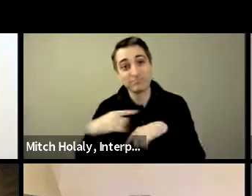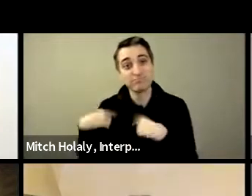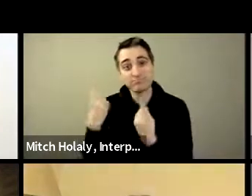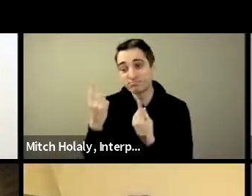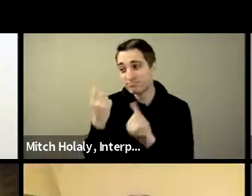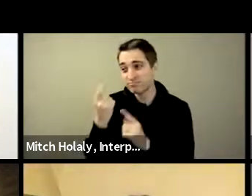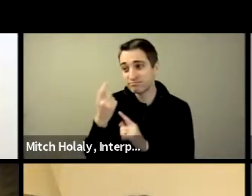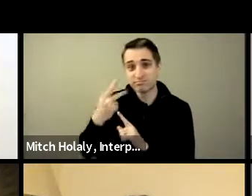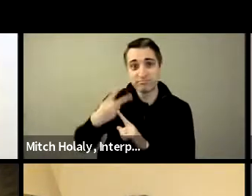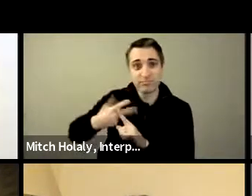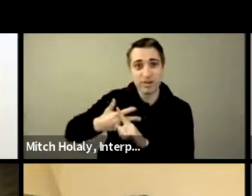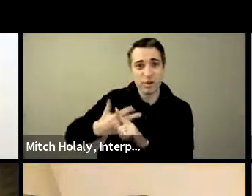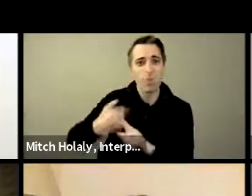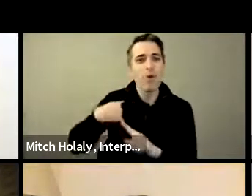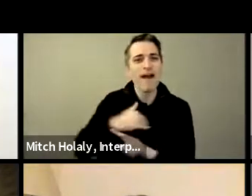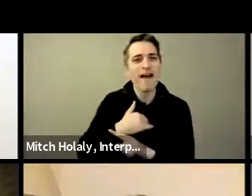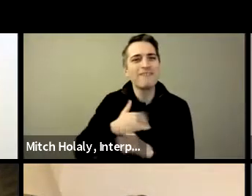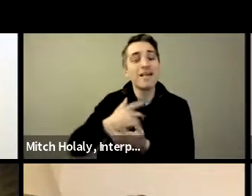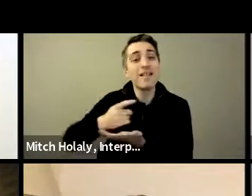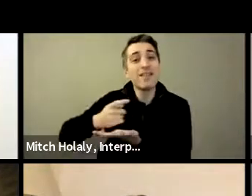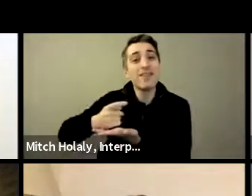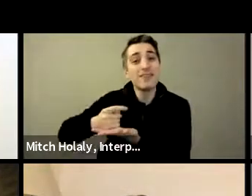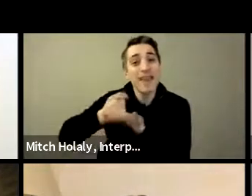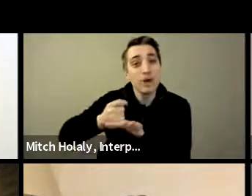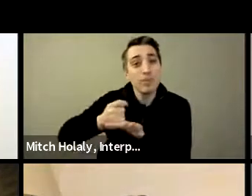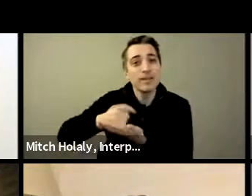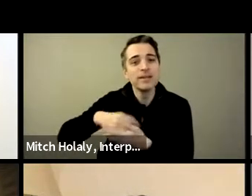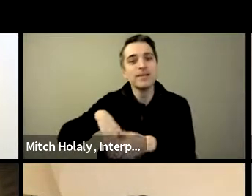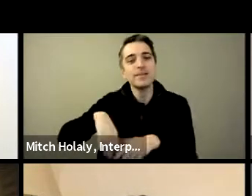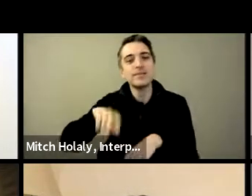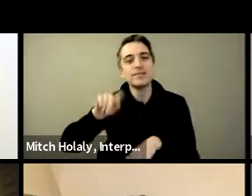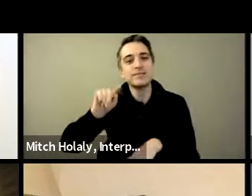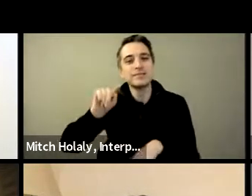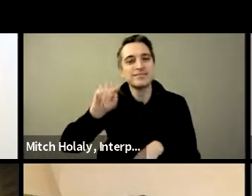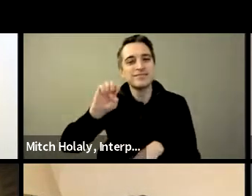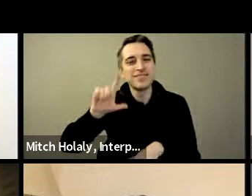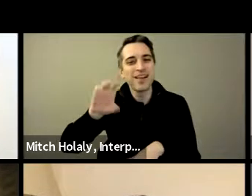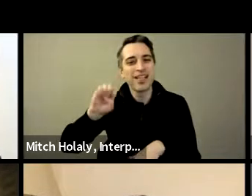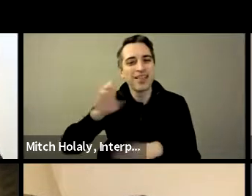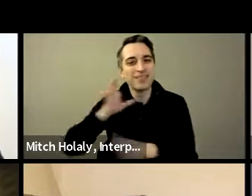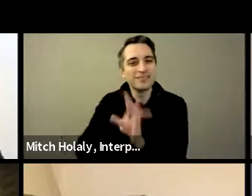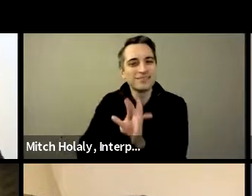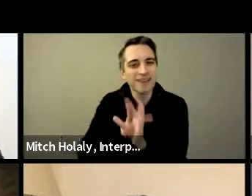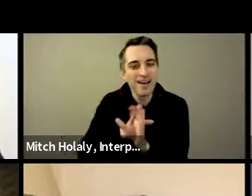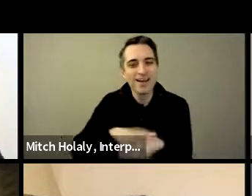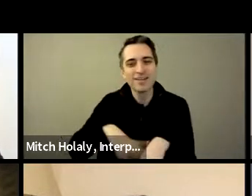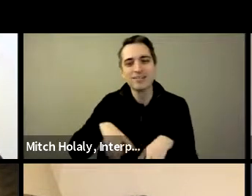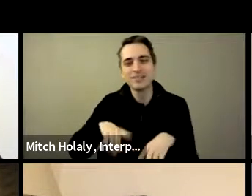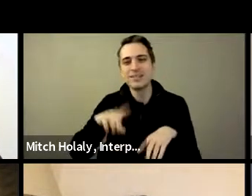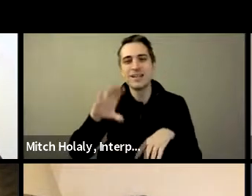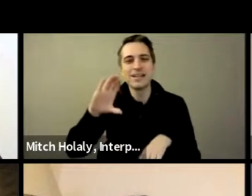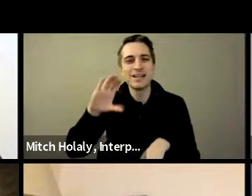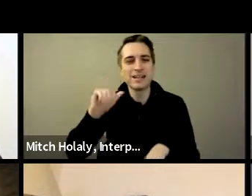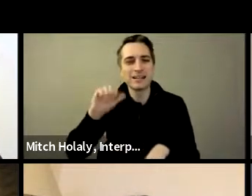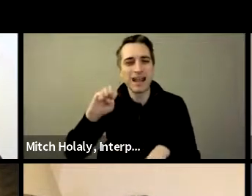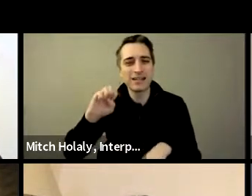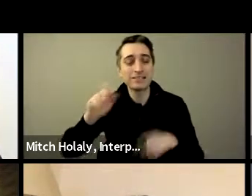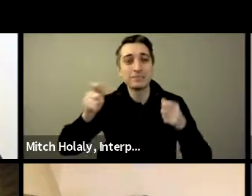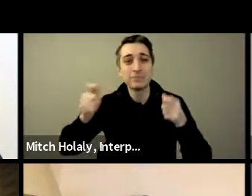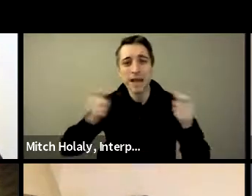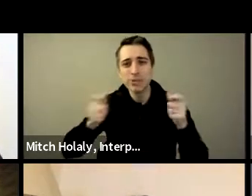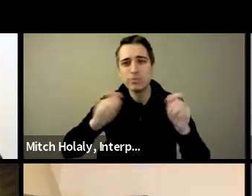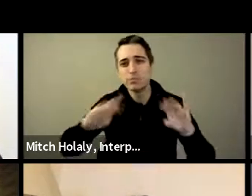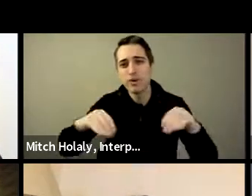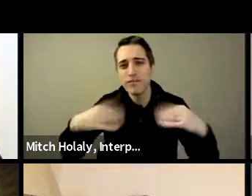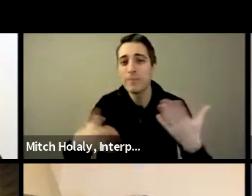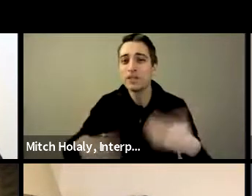virtual therapy and telepsych sessions, peer support workshops, case management services have been offered to children,